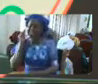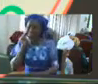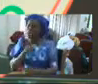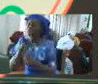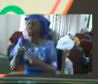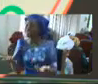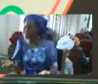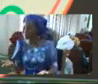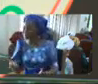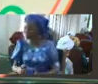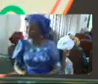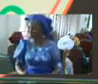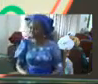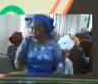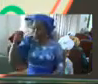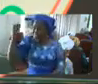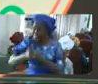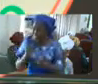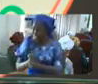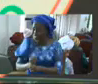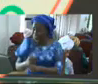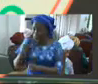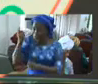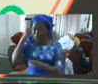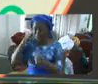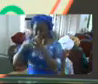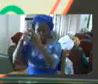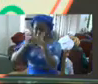And in 10 years, in any case, how many people will still be alive?